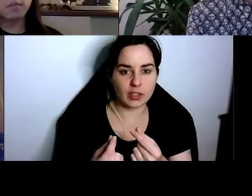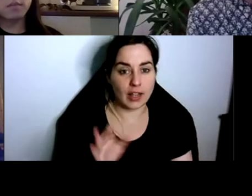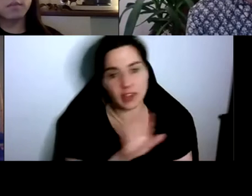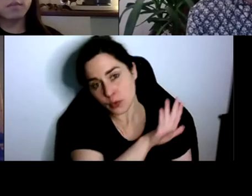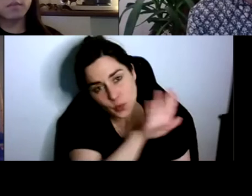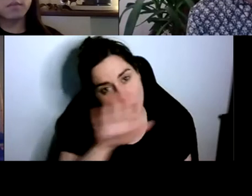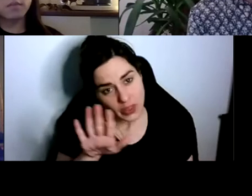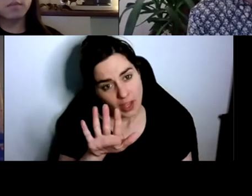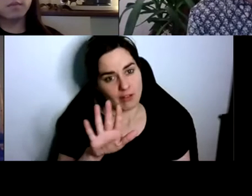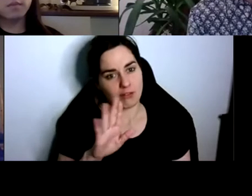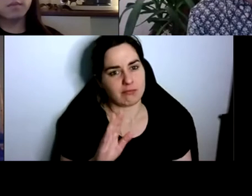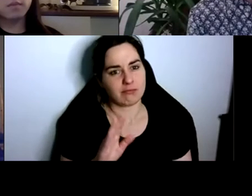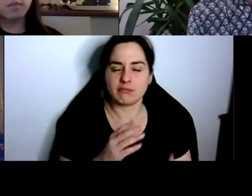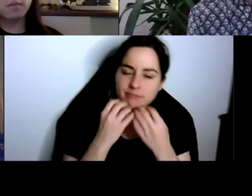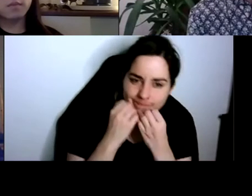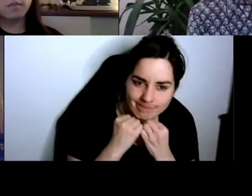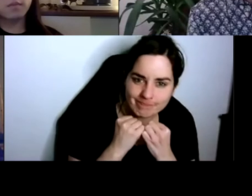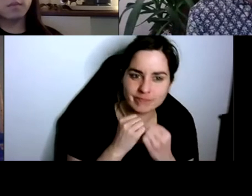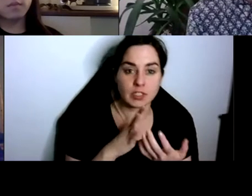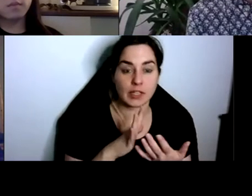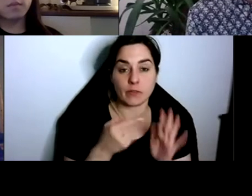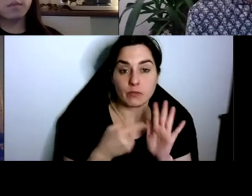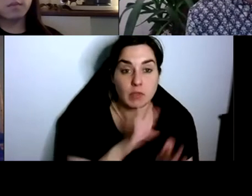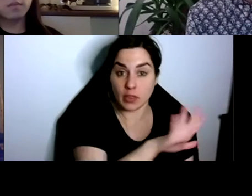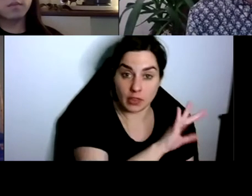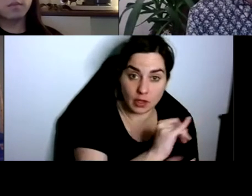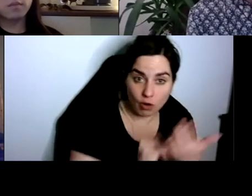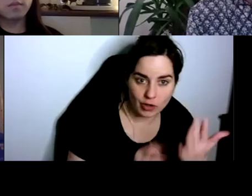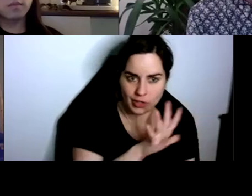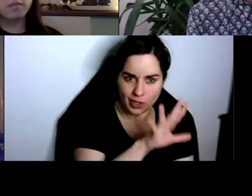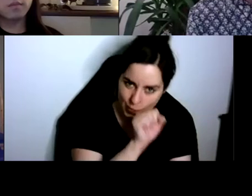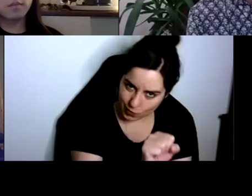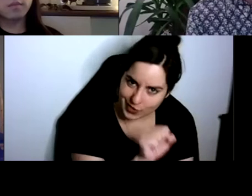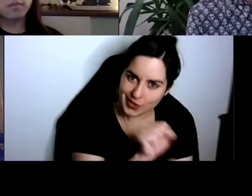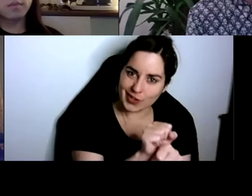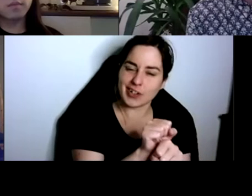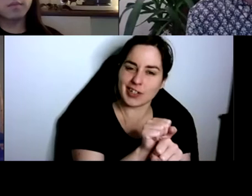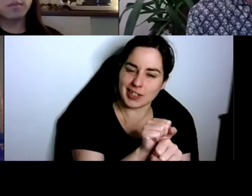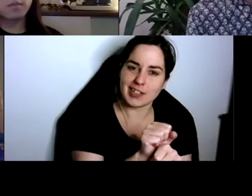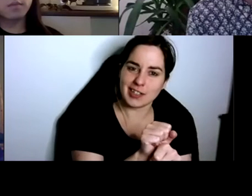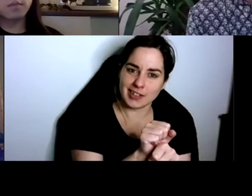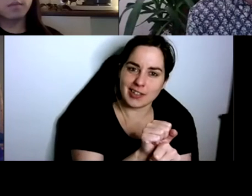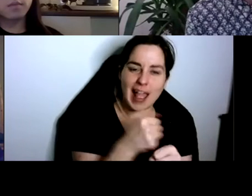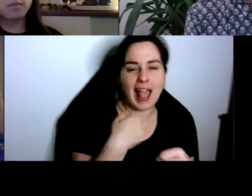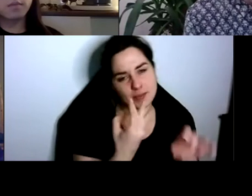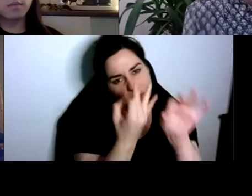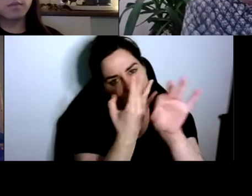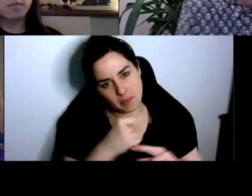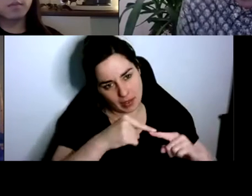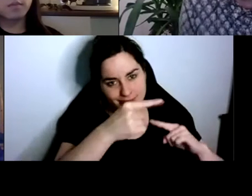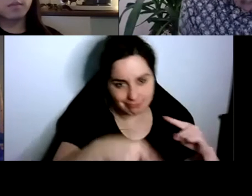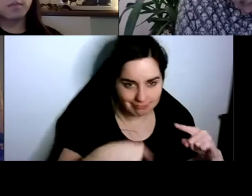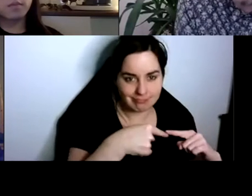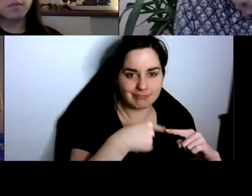care, which, with the artist is their work, which has kind of a feedback loop with the people